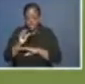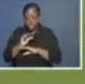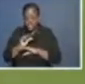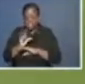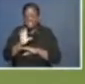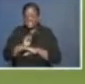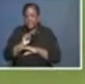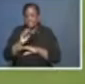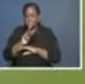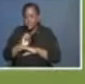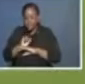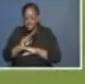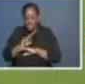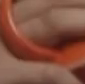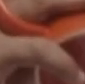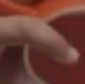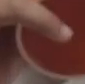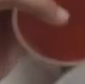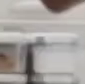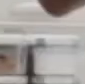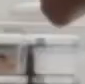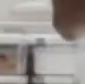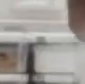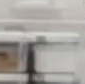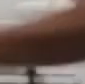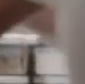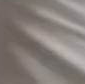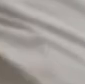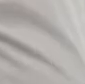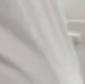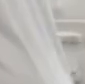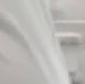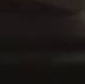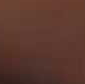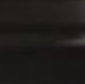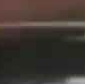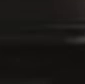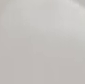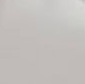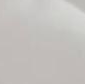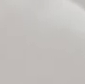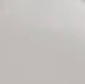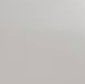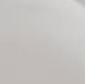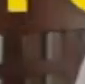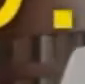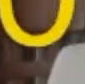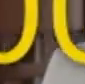St. Martin, and the British Virgin Islands. Honey, everything okay? Everything's fine.